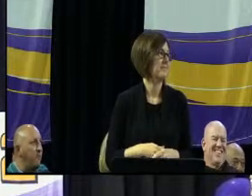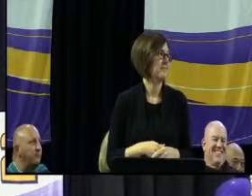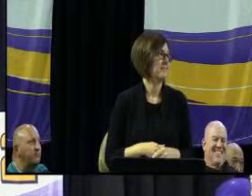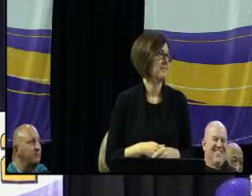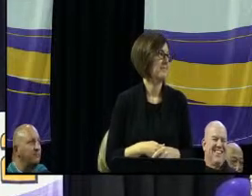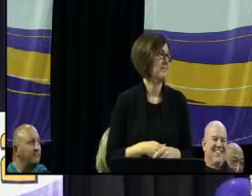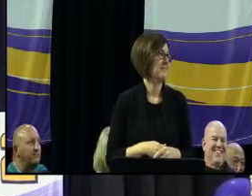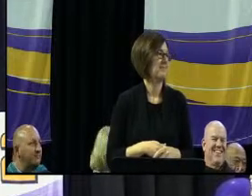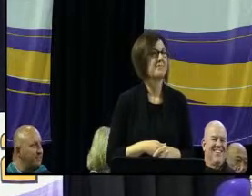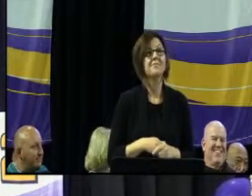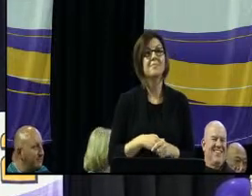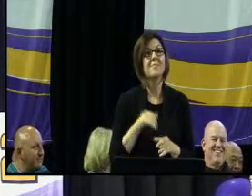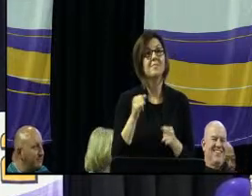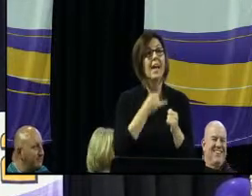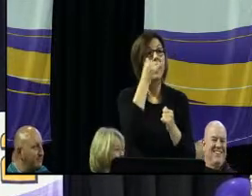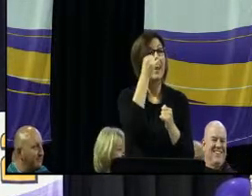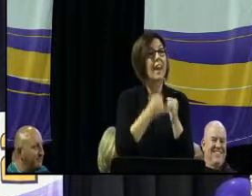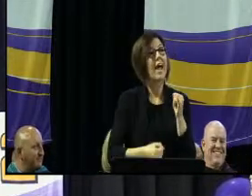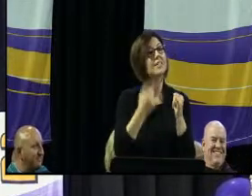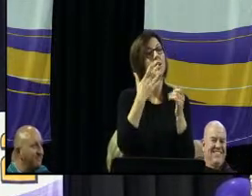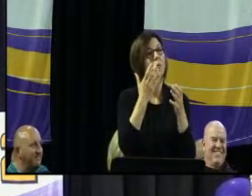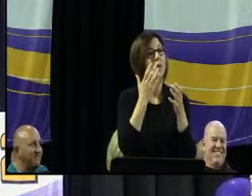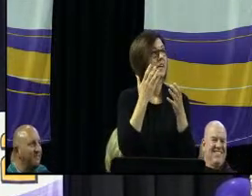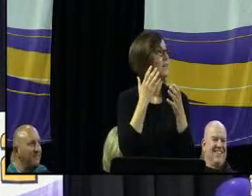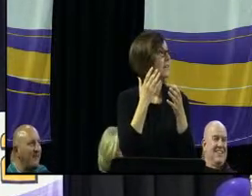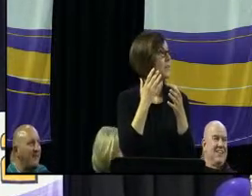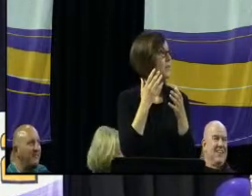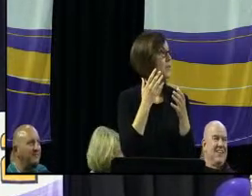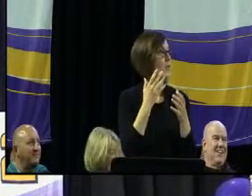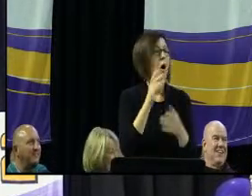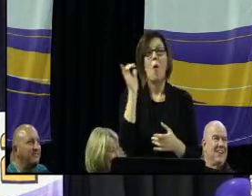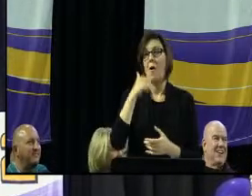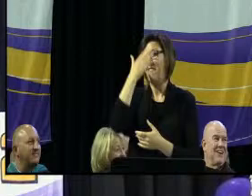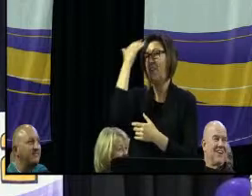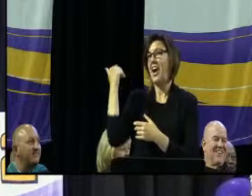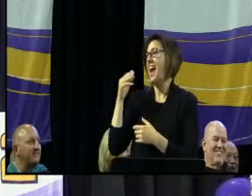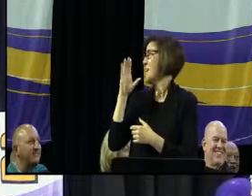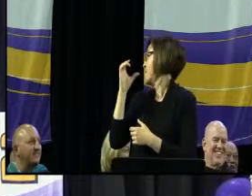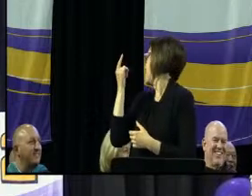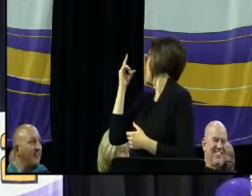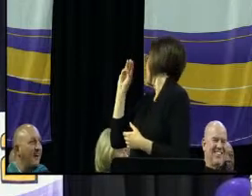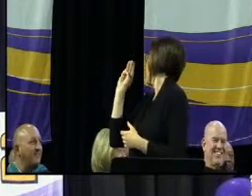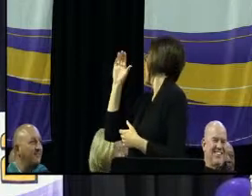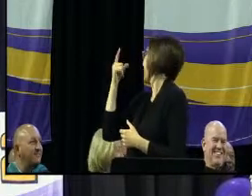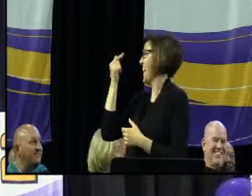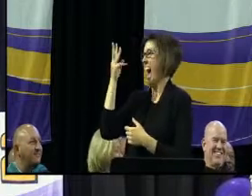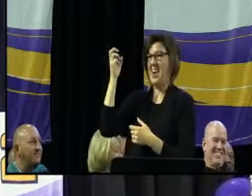Finally, I would like to congratulate the class, and Mr. E.J. McGyver. I forgot you back there.